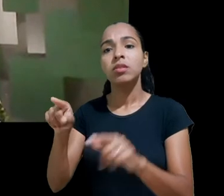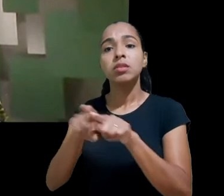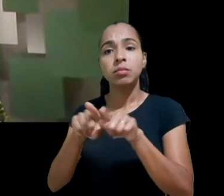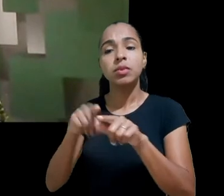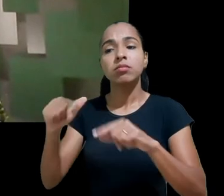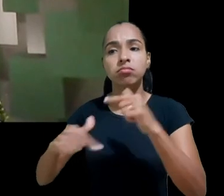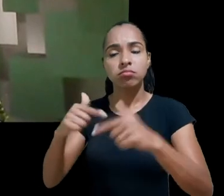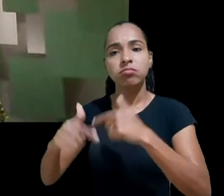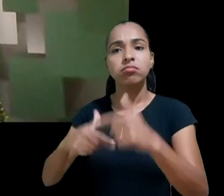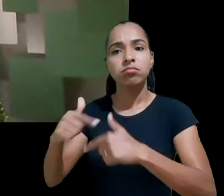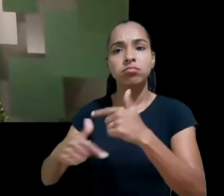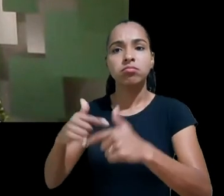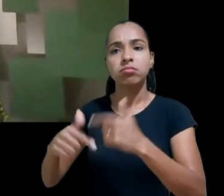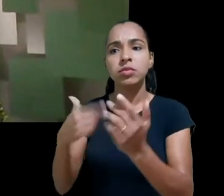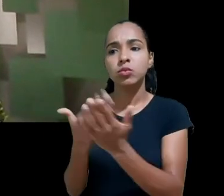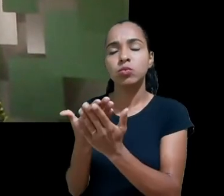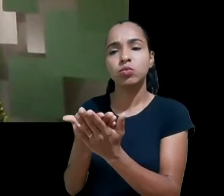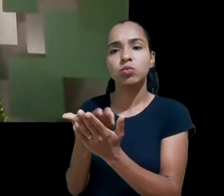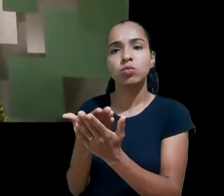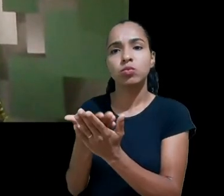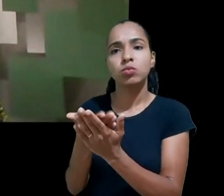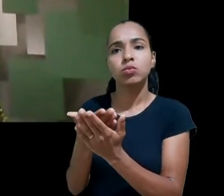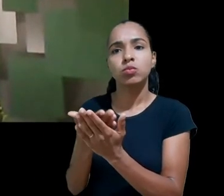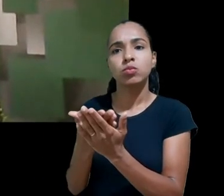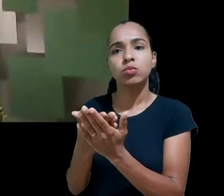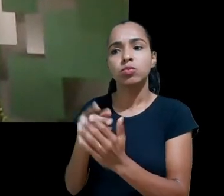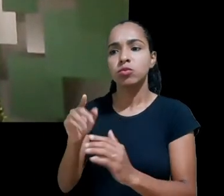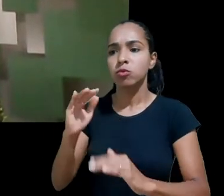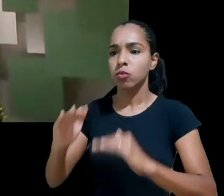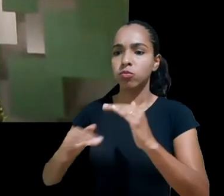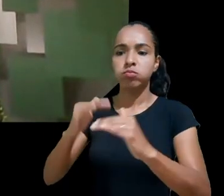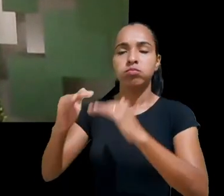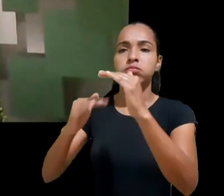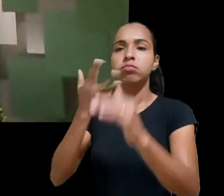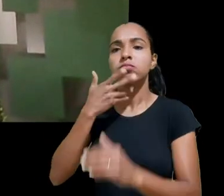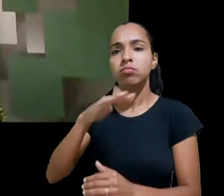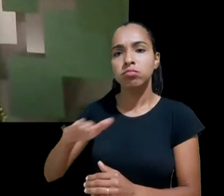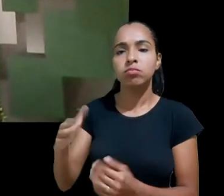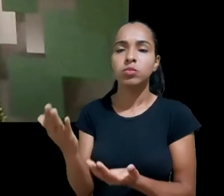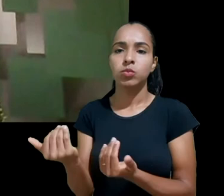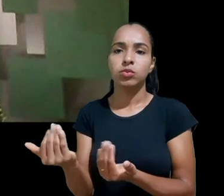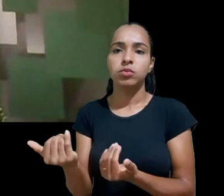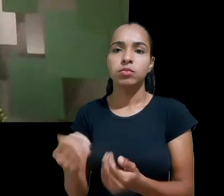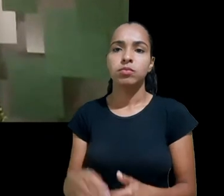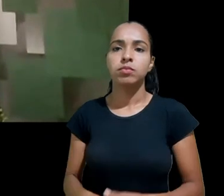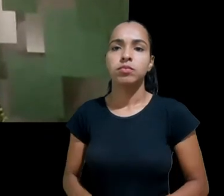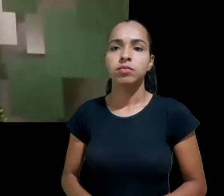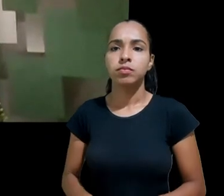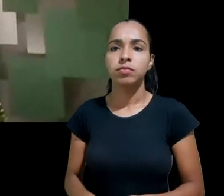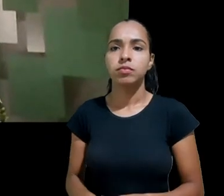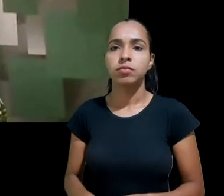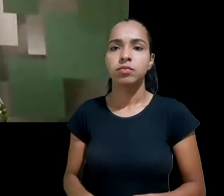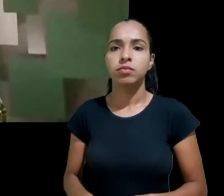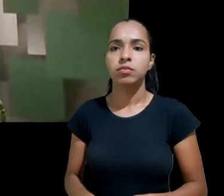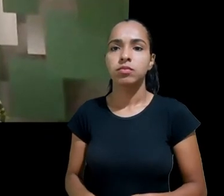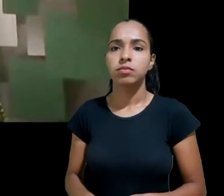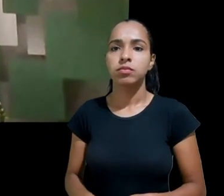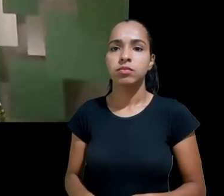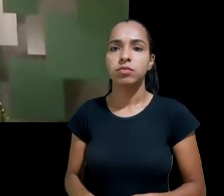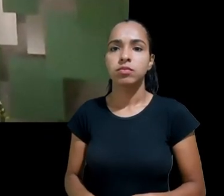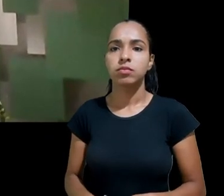it will it will go on a broader scale to impacting the the lives of children and young people